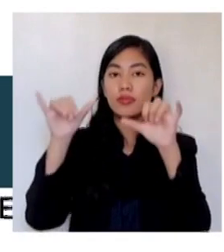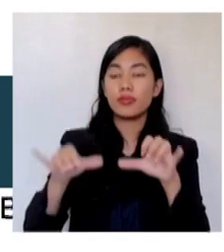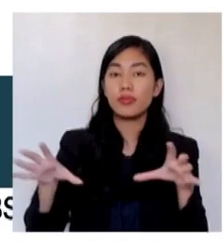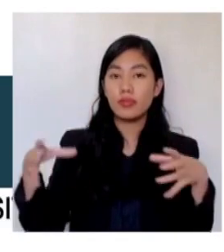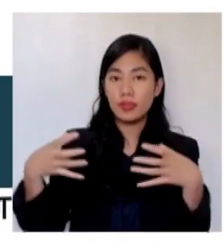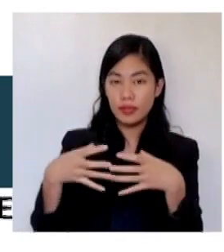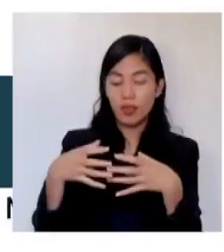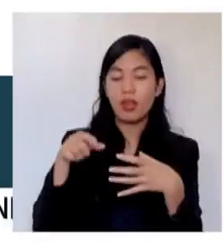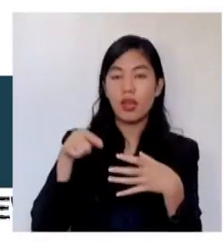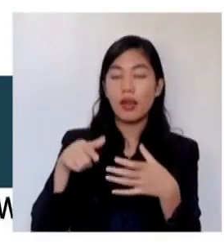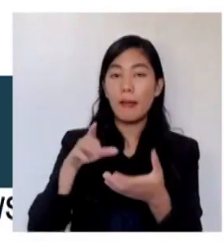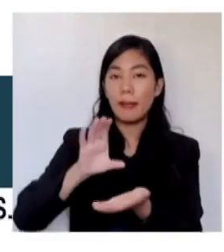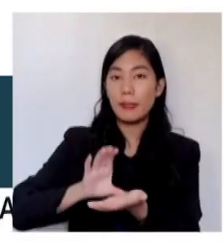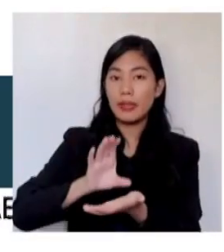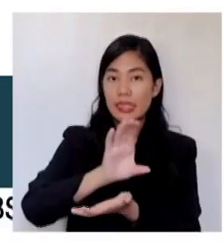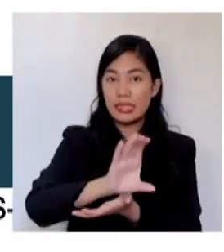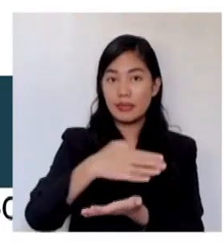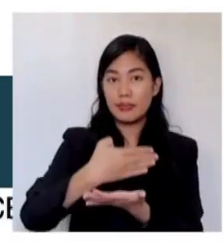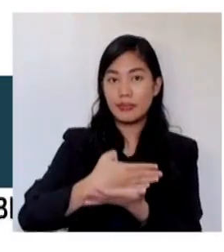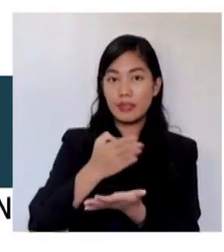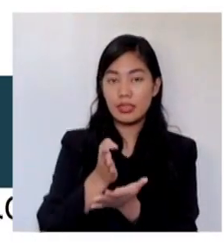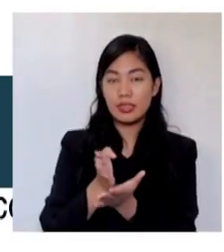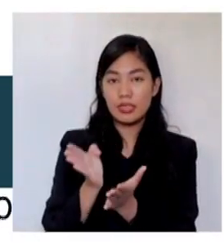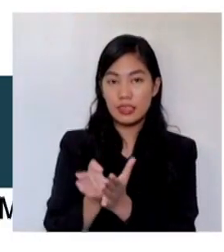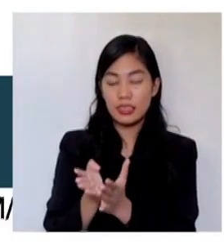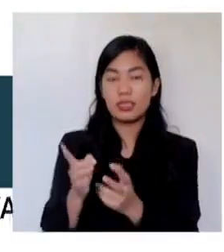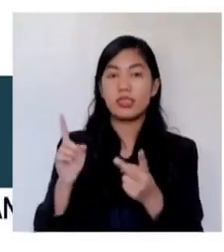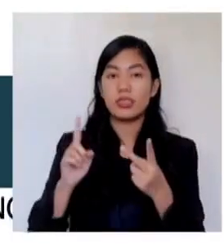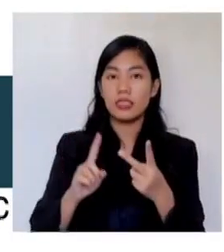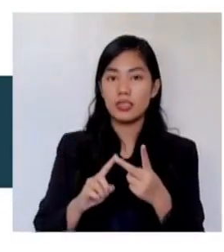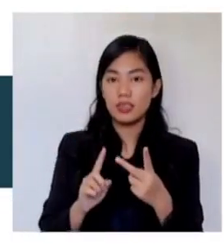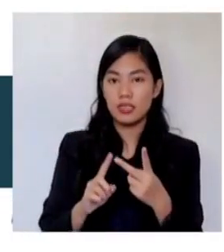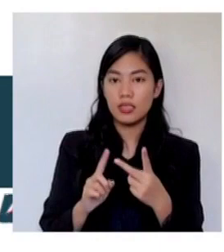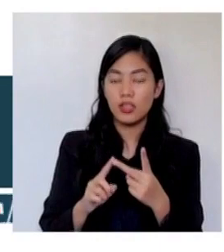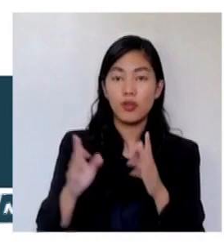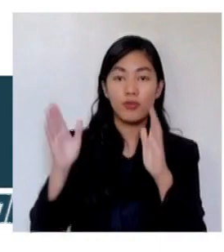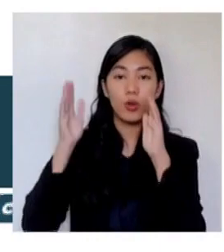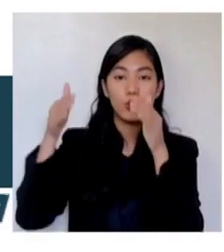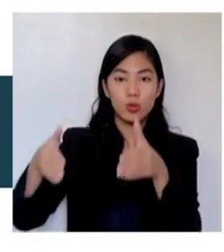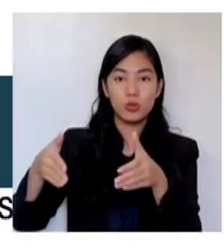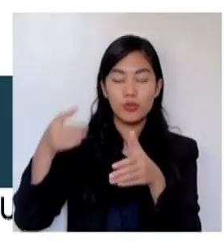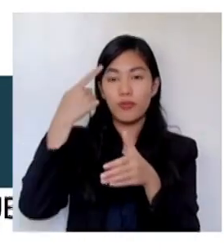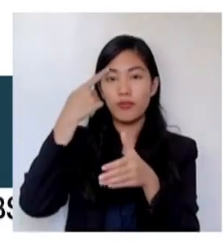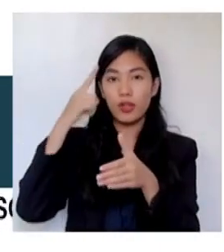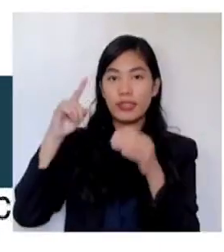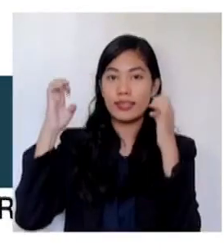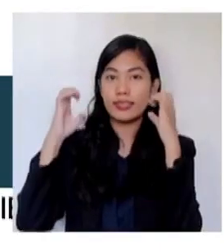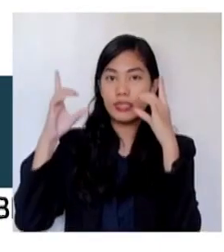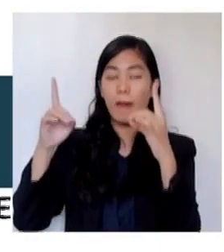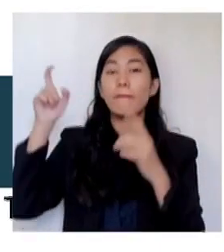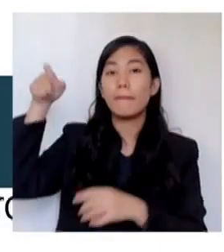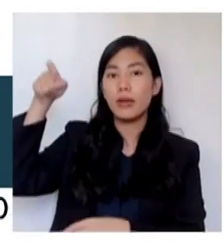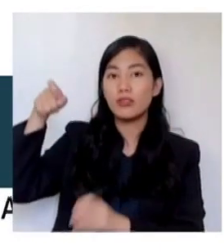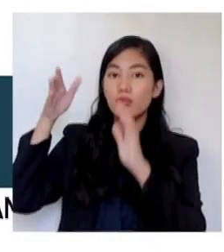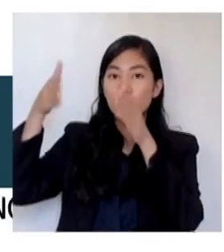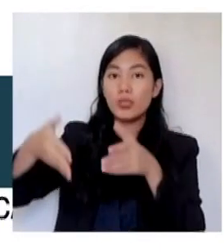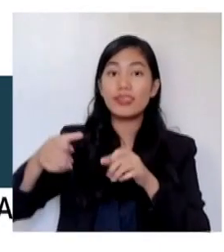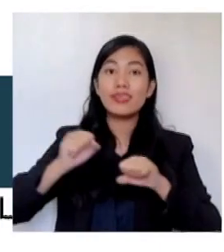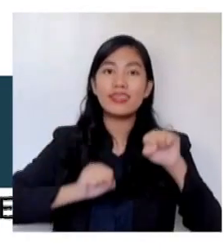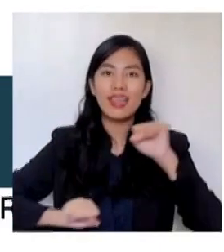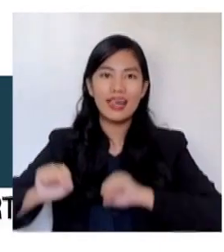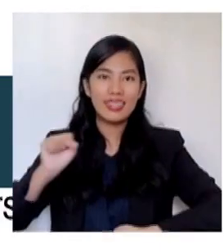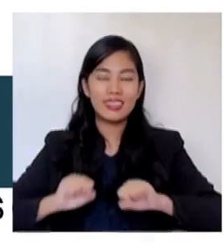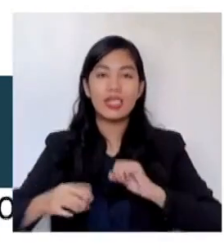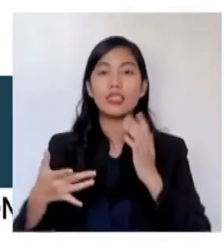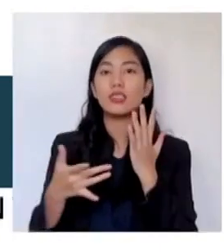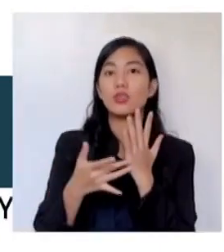concerned. And of course, as far as the focus of education, which should be science and science, technology,